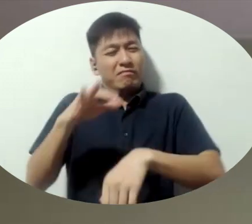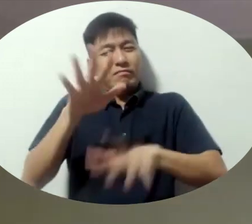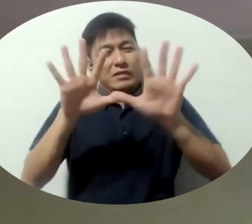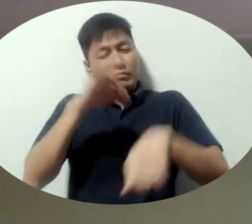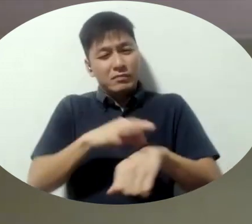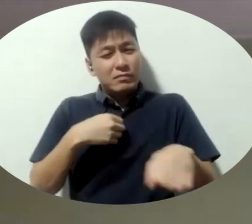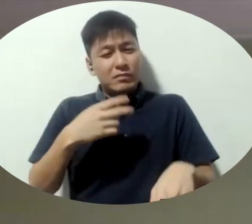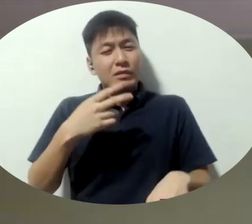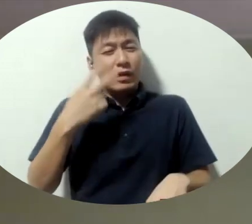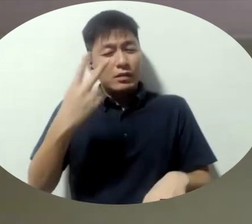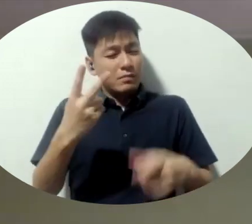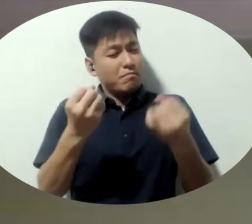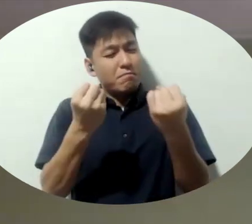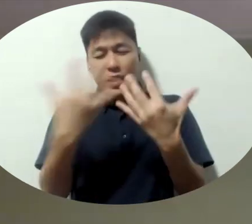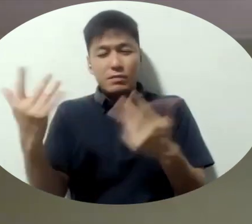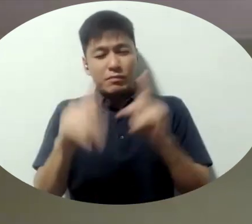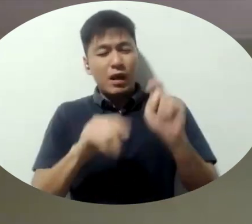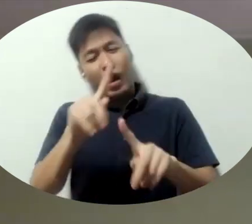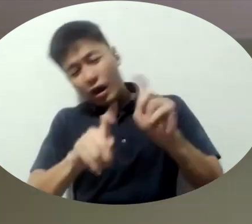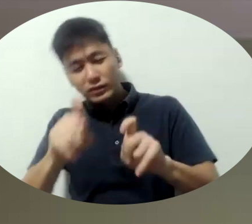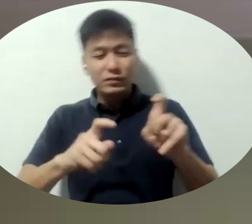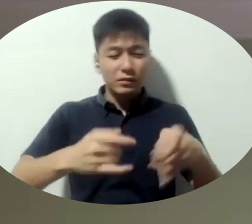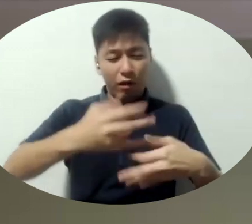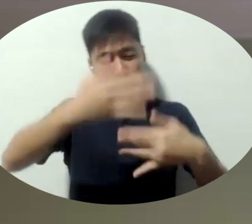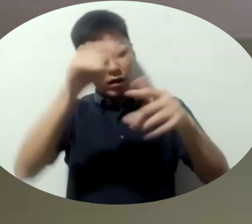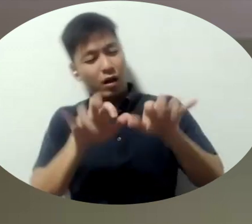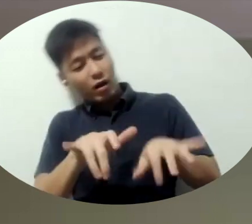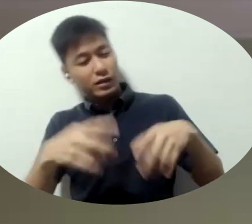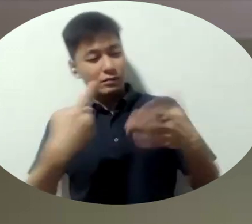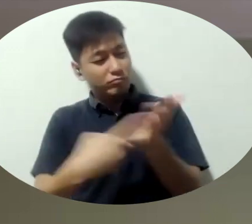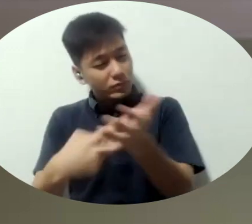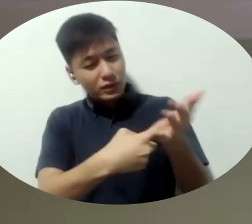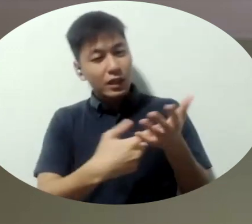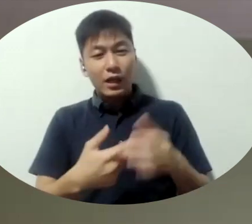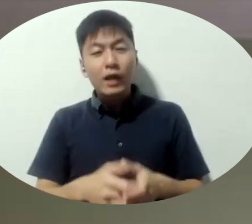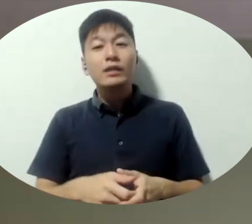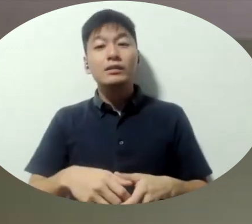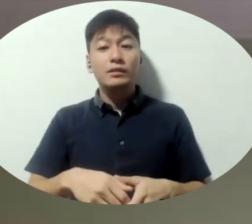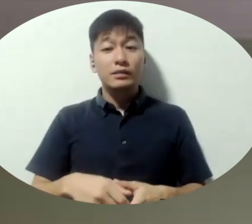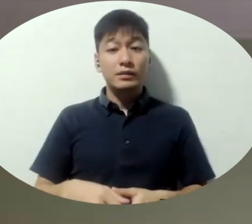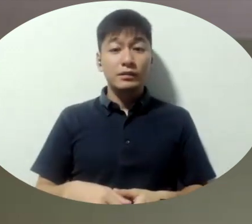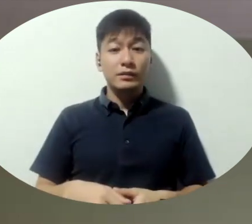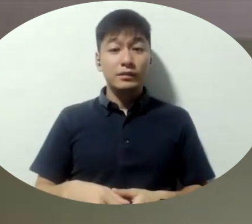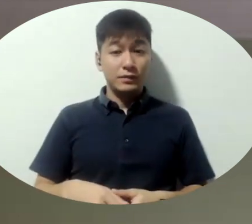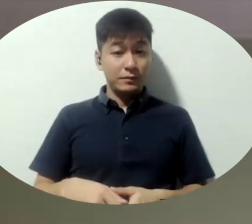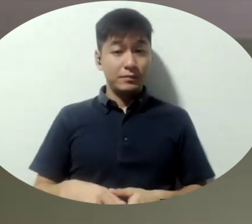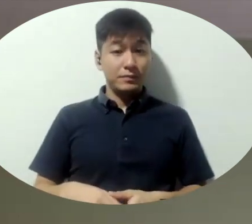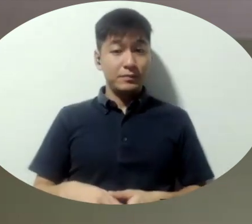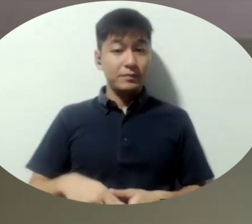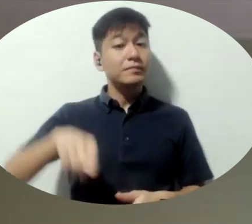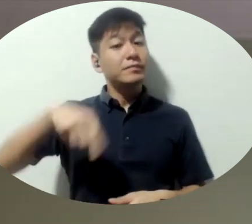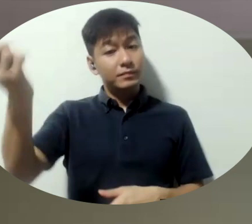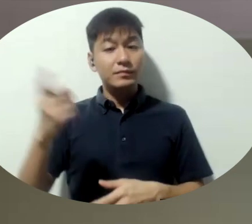I would encourage you to throw out questions, throw out statements in there. And I'll have our chat chasers, our very educated and knowledgeable chat